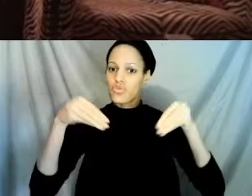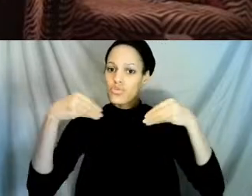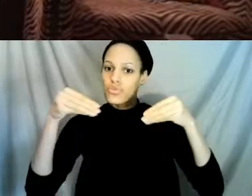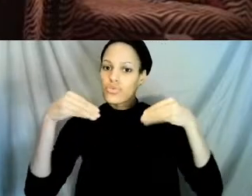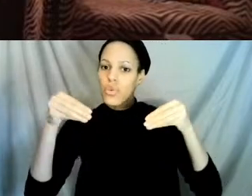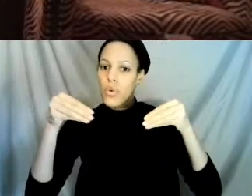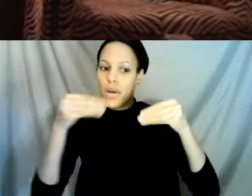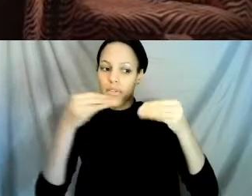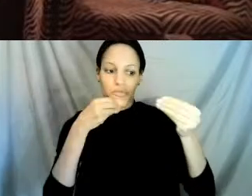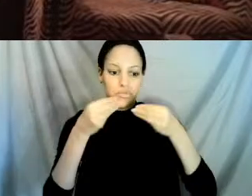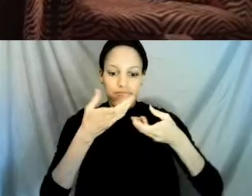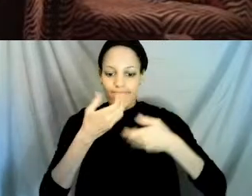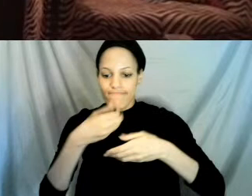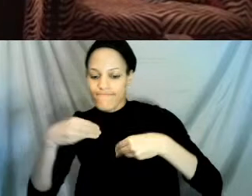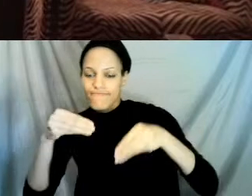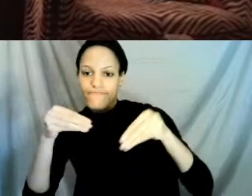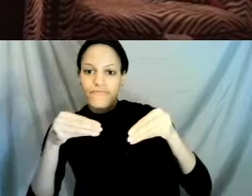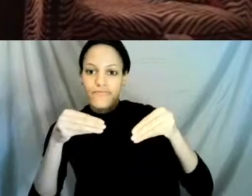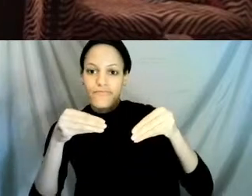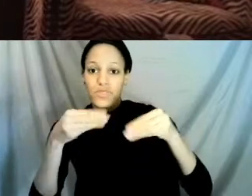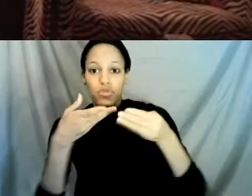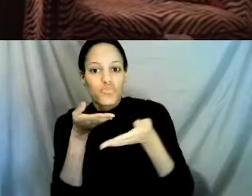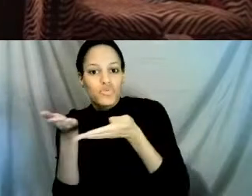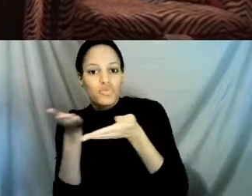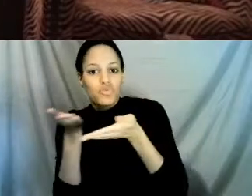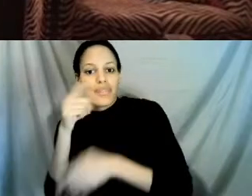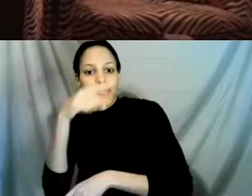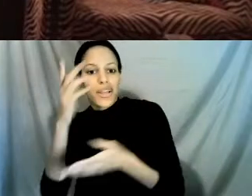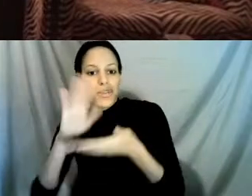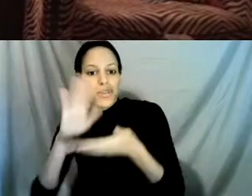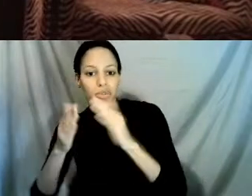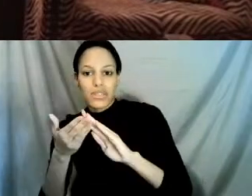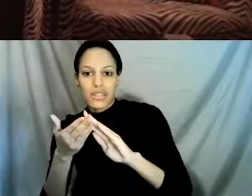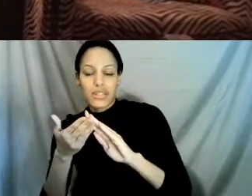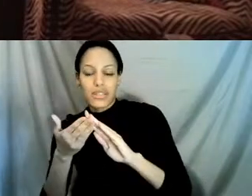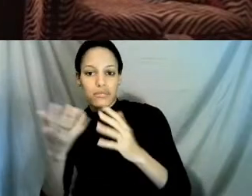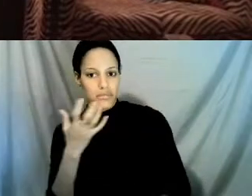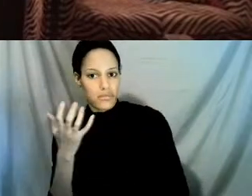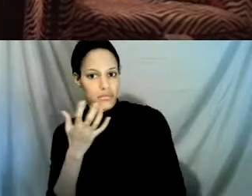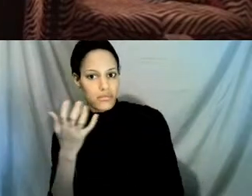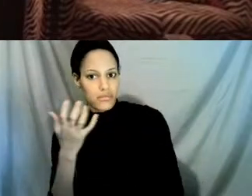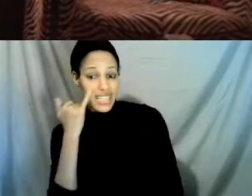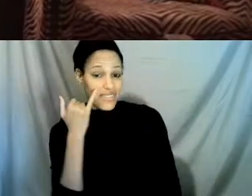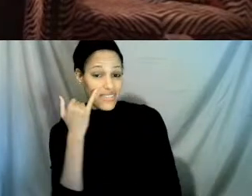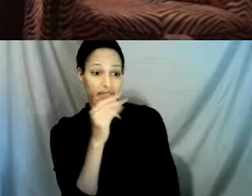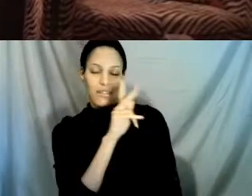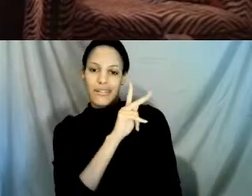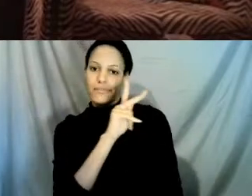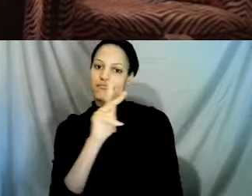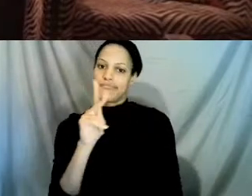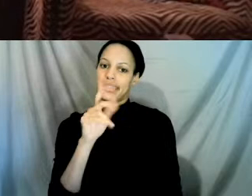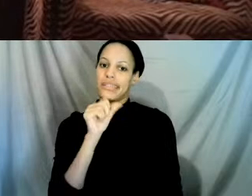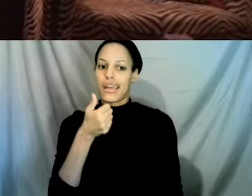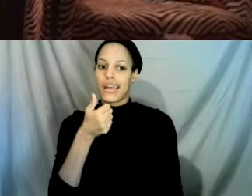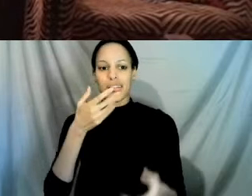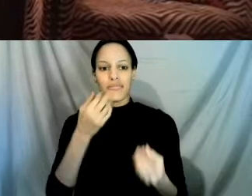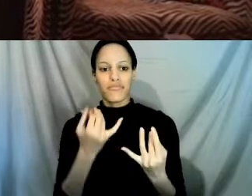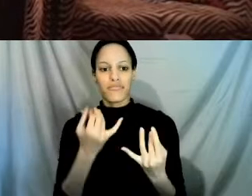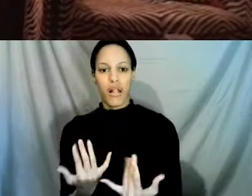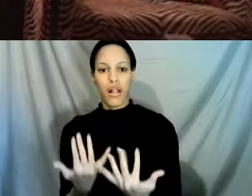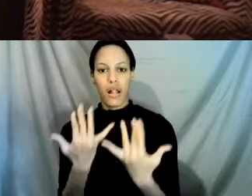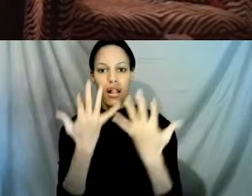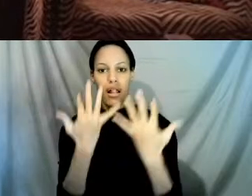community. He was a bootlegger. Okay, if the Klan didn't burn his businesses down and threaten to kill him, he would